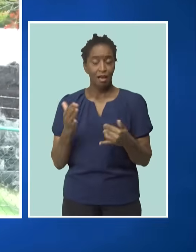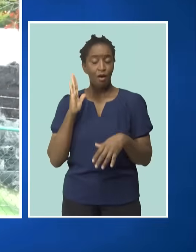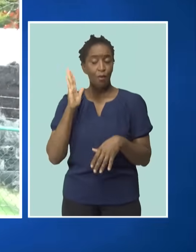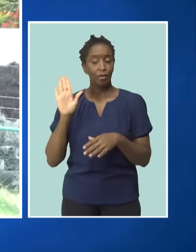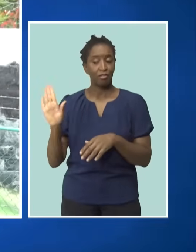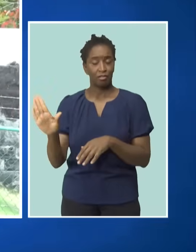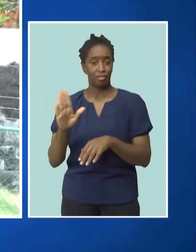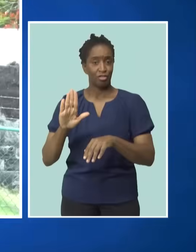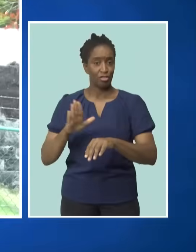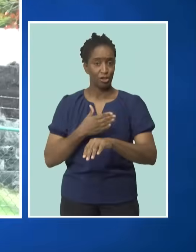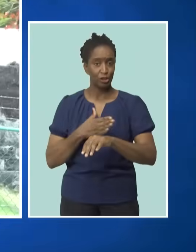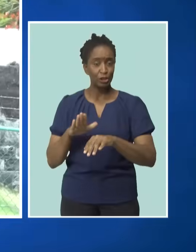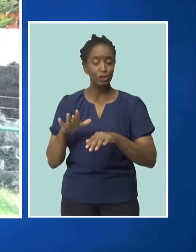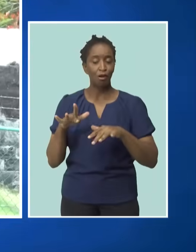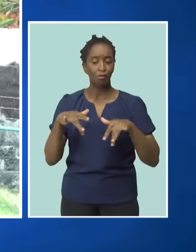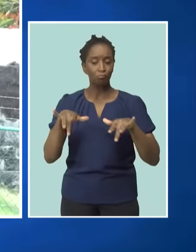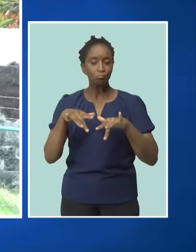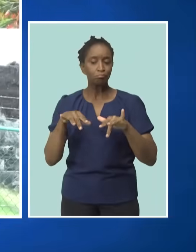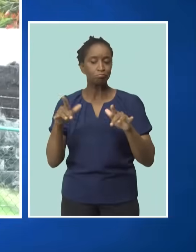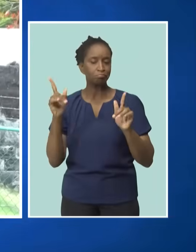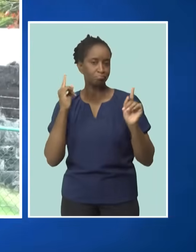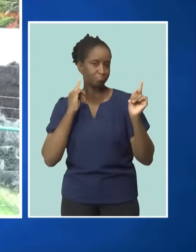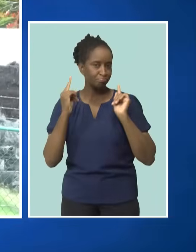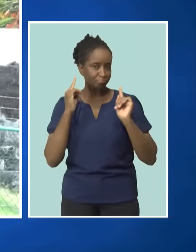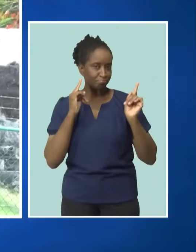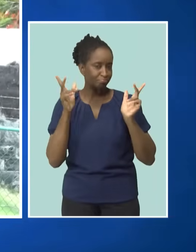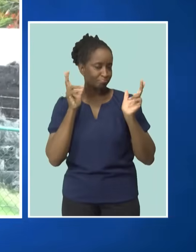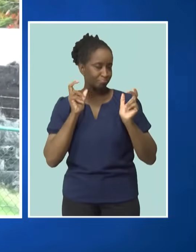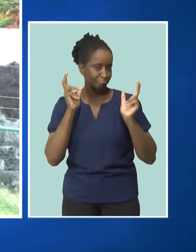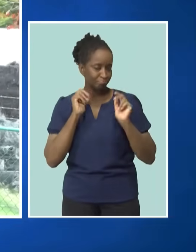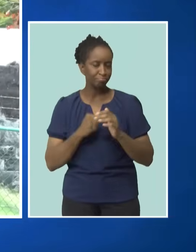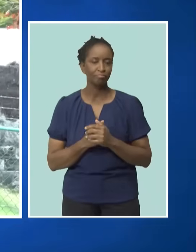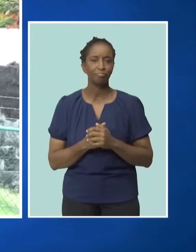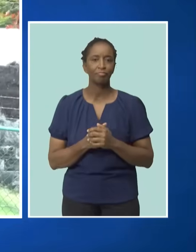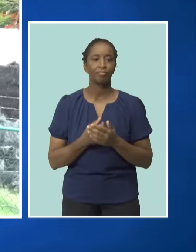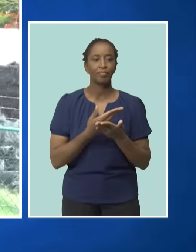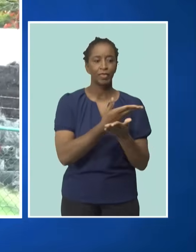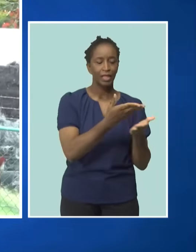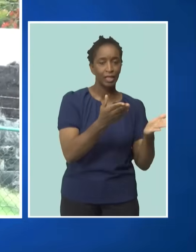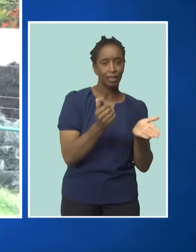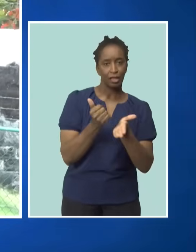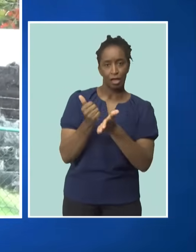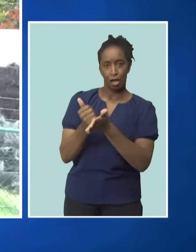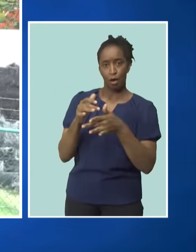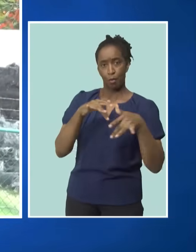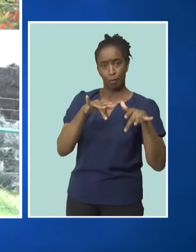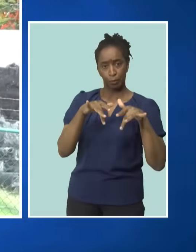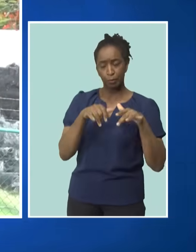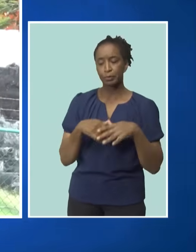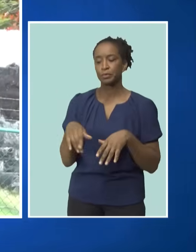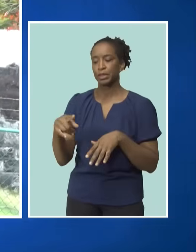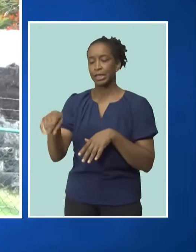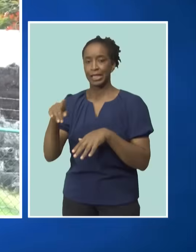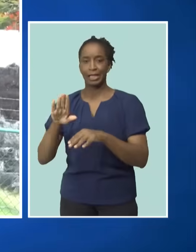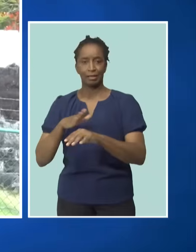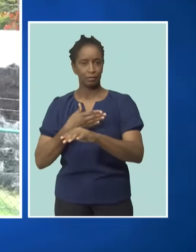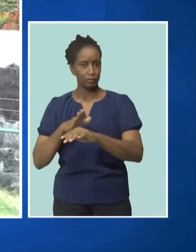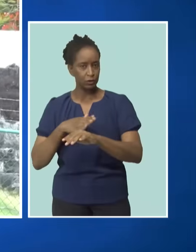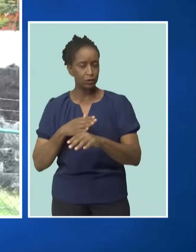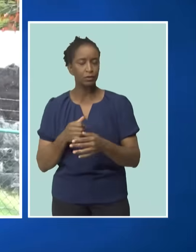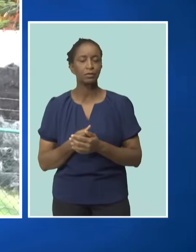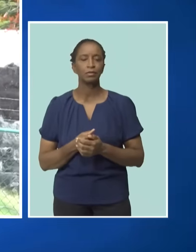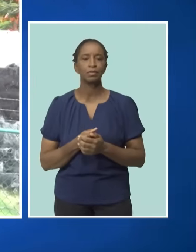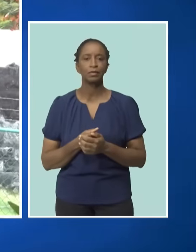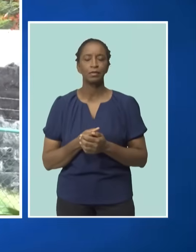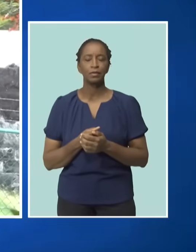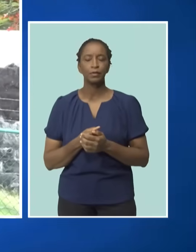hear from the producers and the performers of the chants that have been developed into music. You can look forward